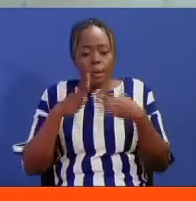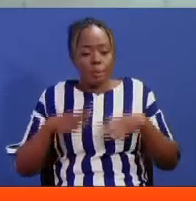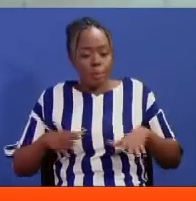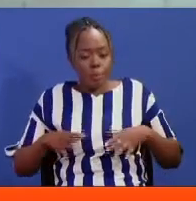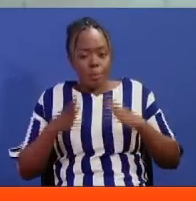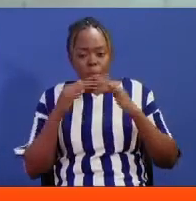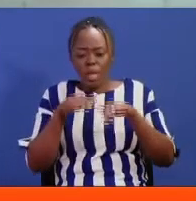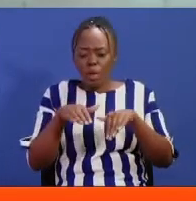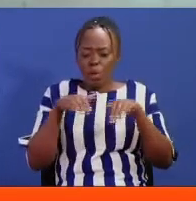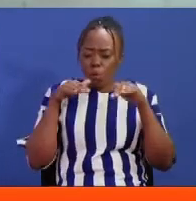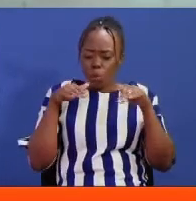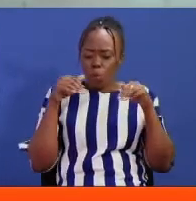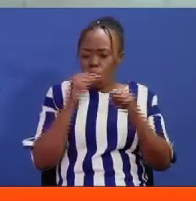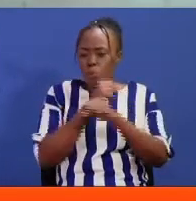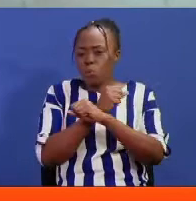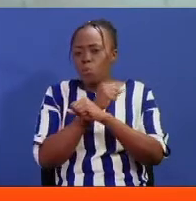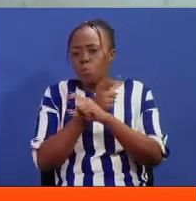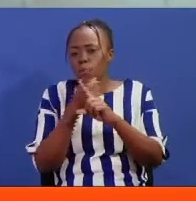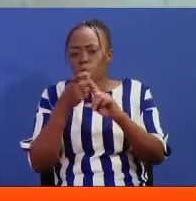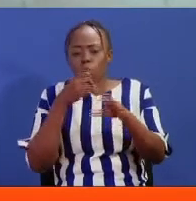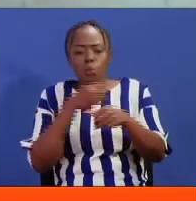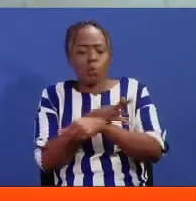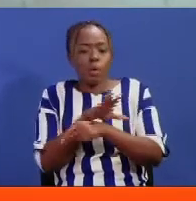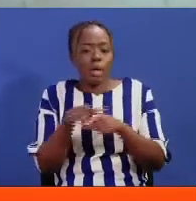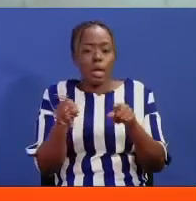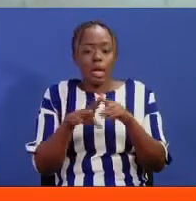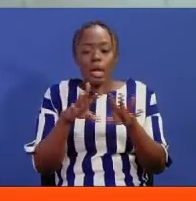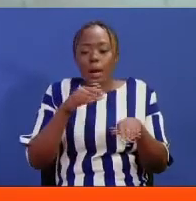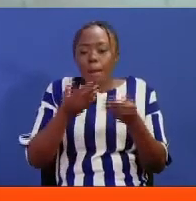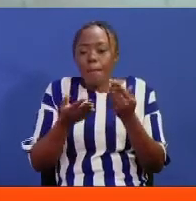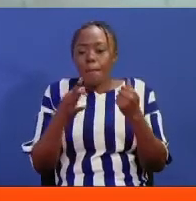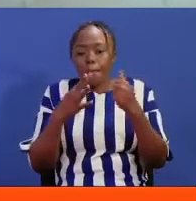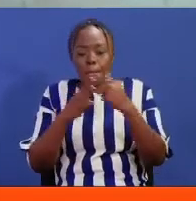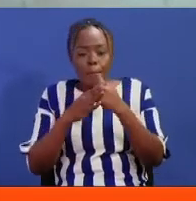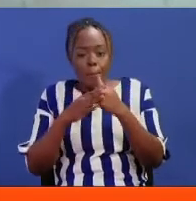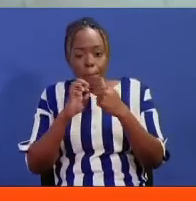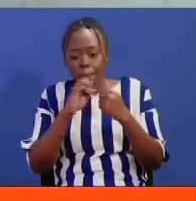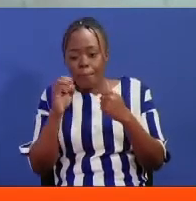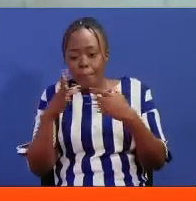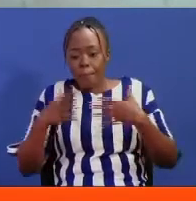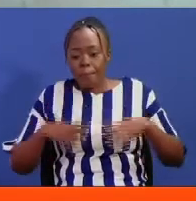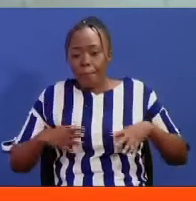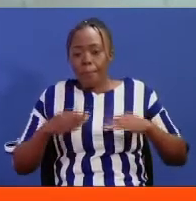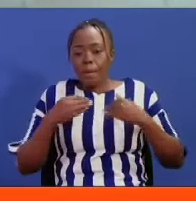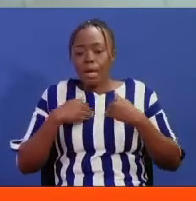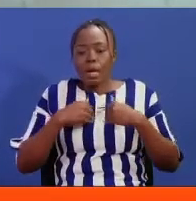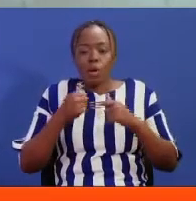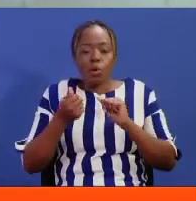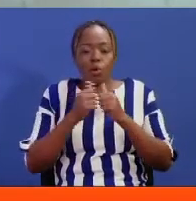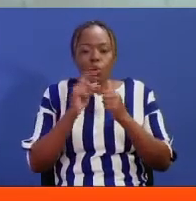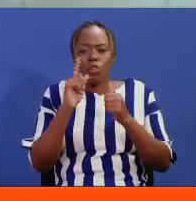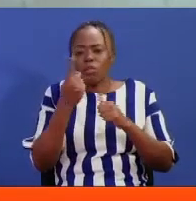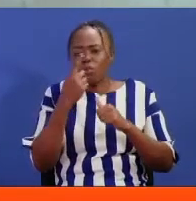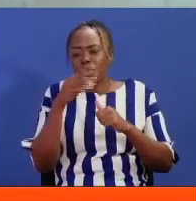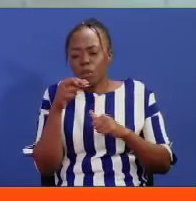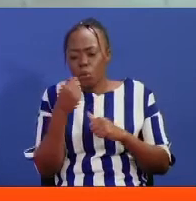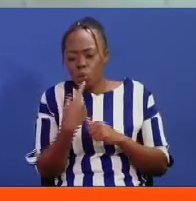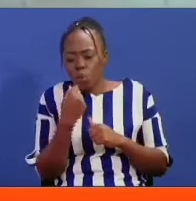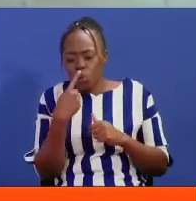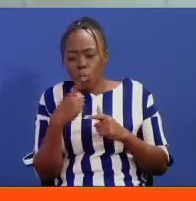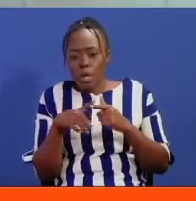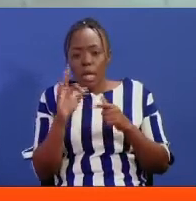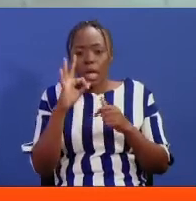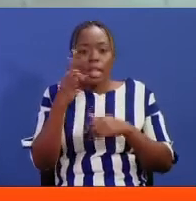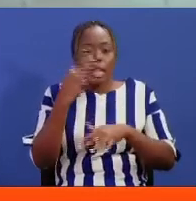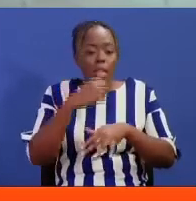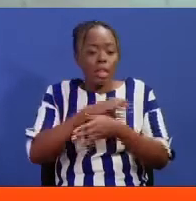eager to get protected against the virus. Almost 900,000 people have been inoculated with the first dose, as the third